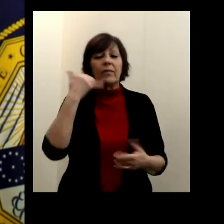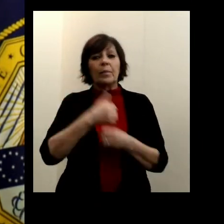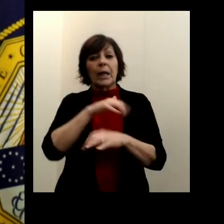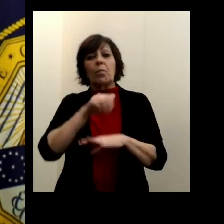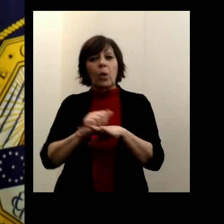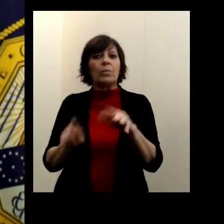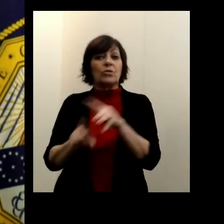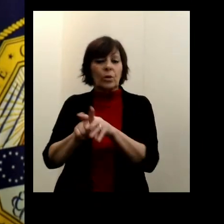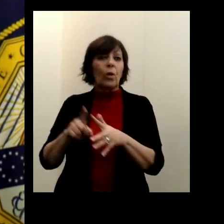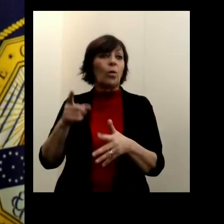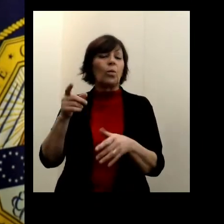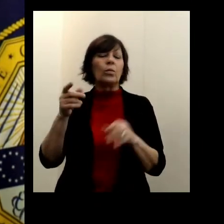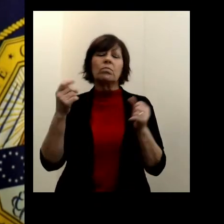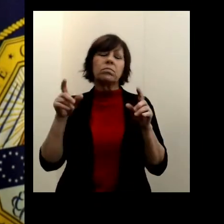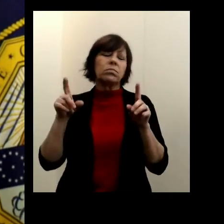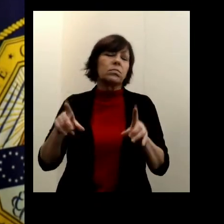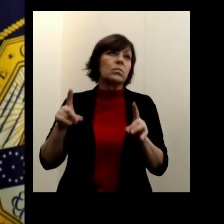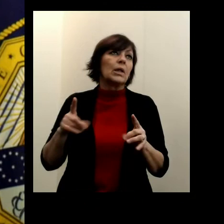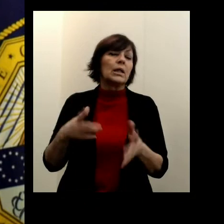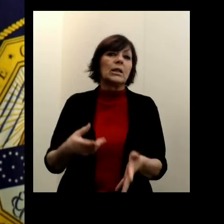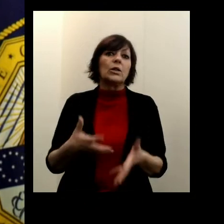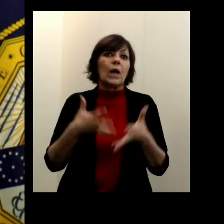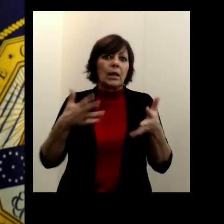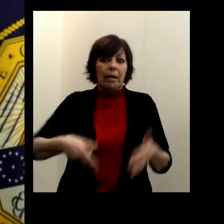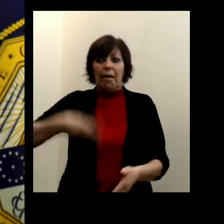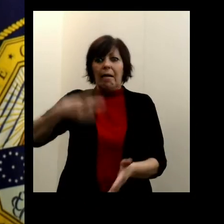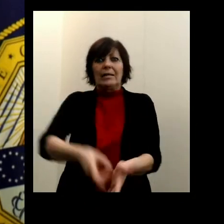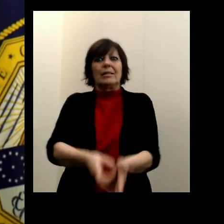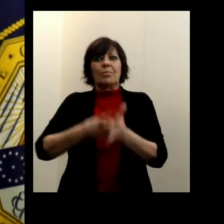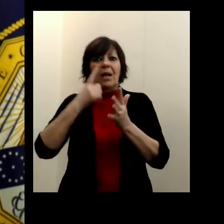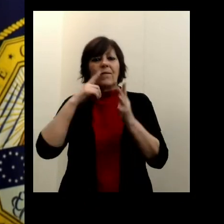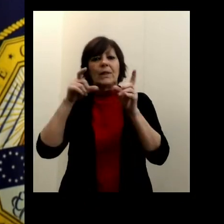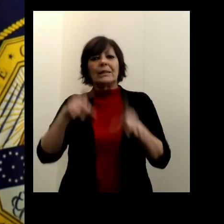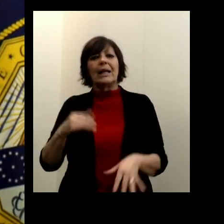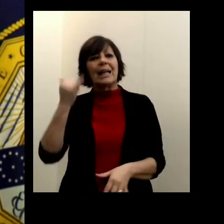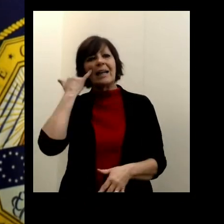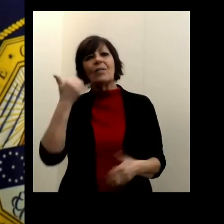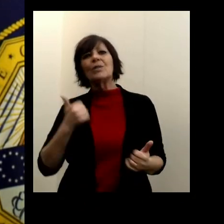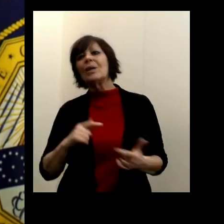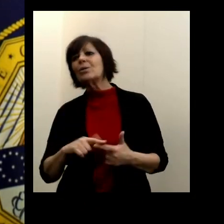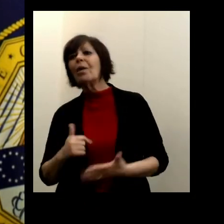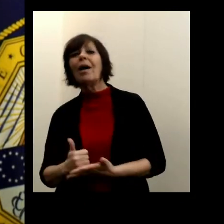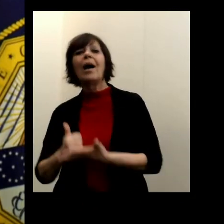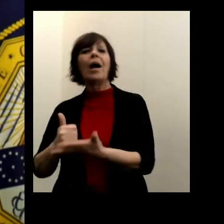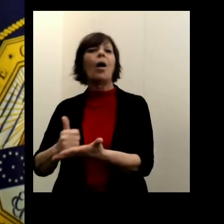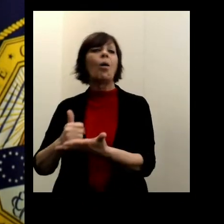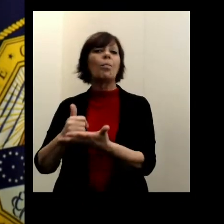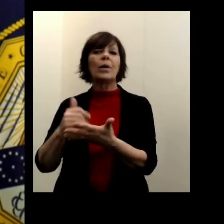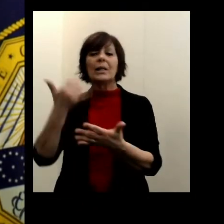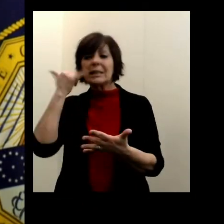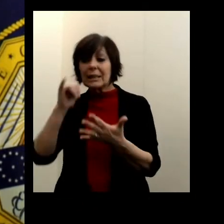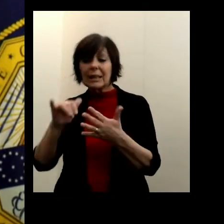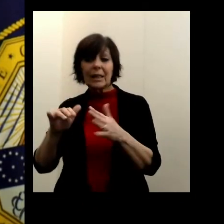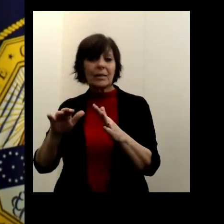please show, because we have so much demand. If we were to try to help the city of school district, we'd have to eliminate all the testing that we